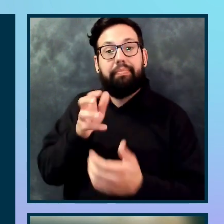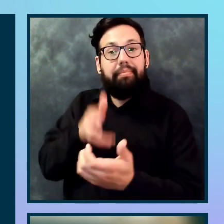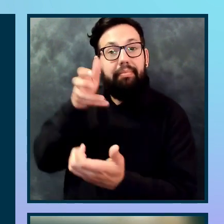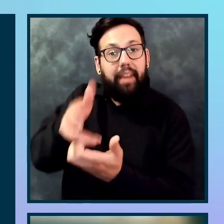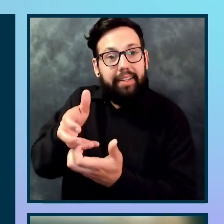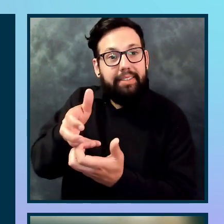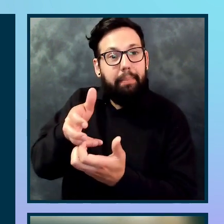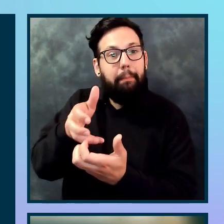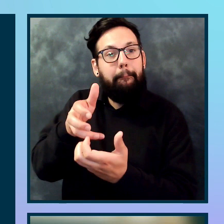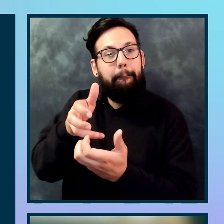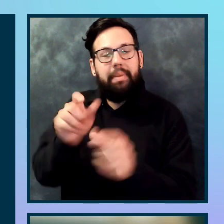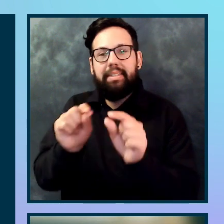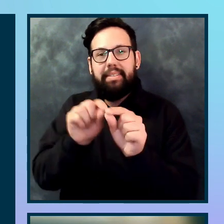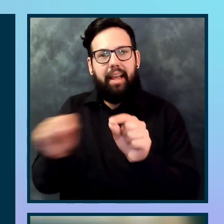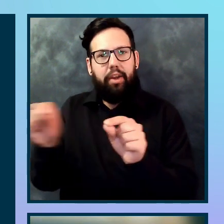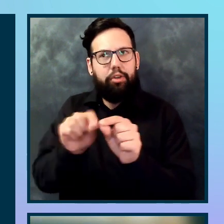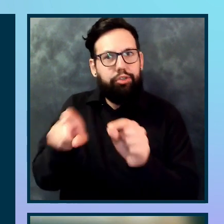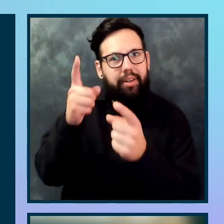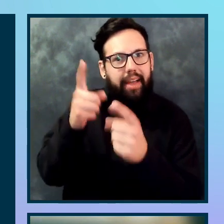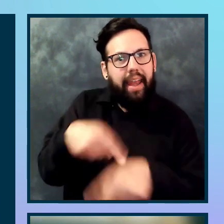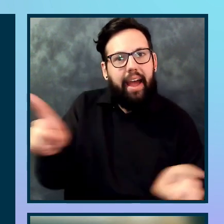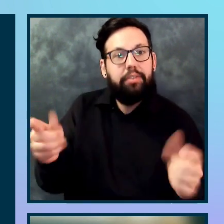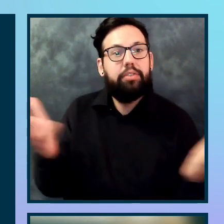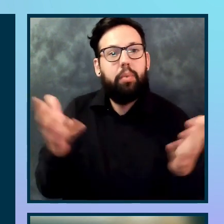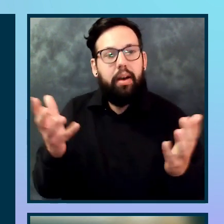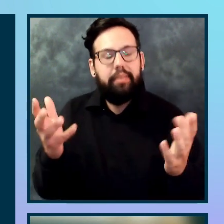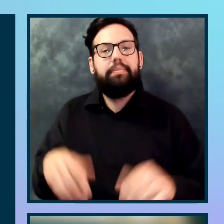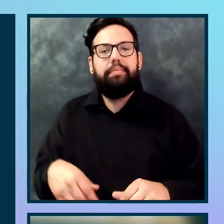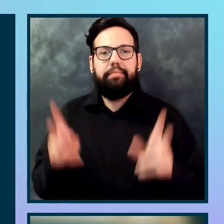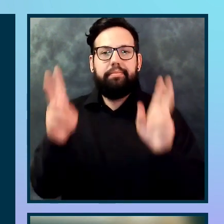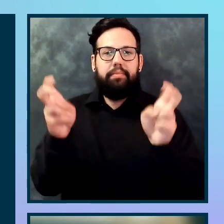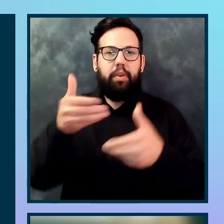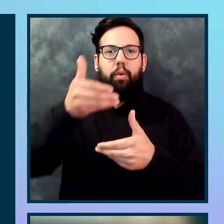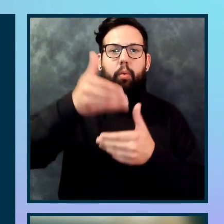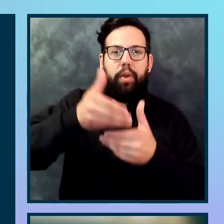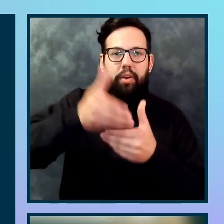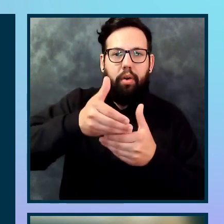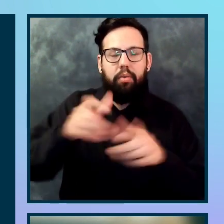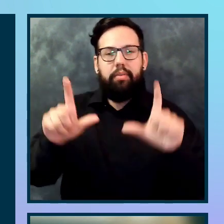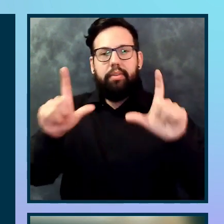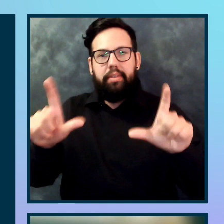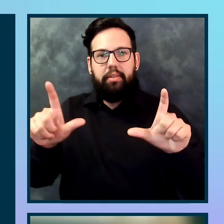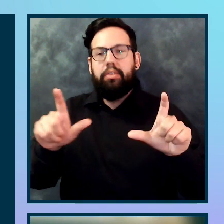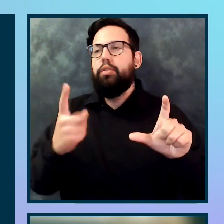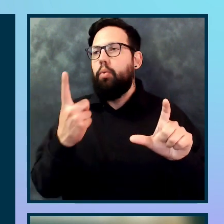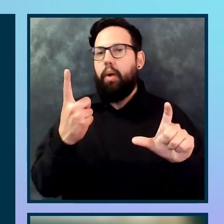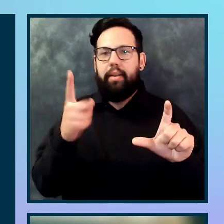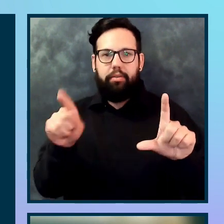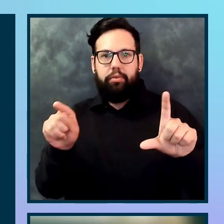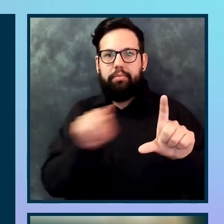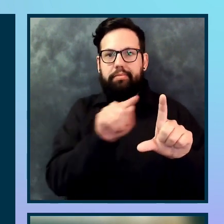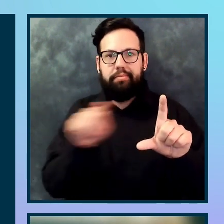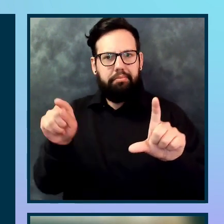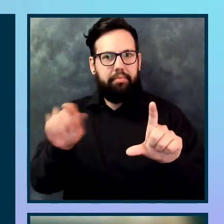should be announced as window distance in window, swipe up or down with one finger to adjust the value. And then we'd